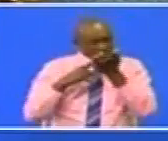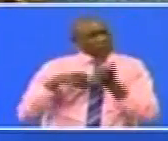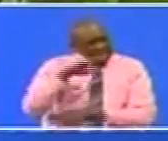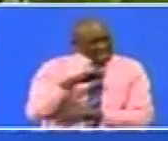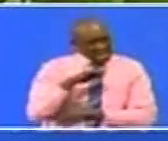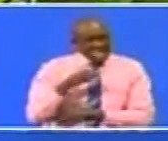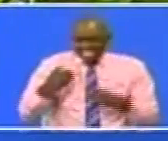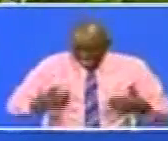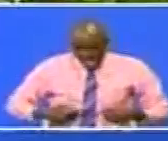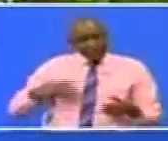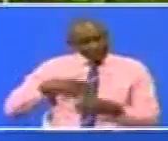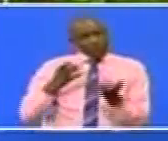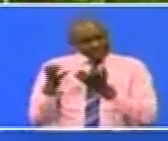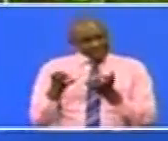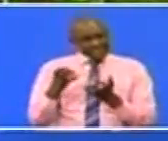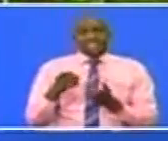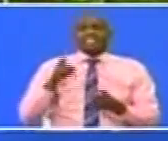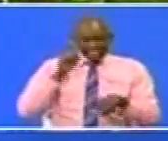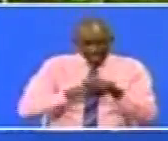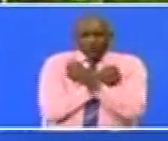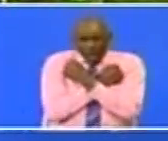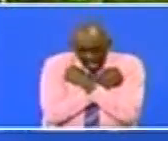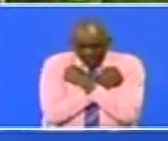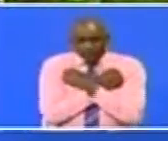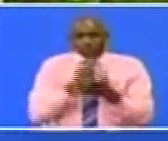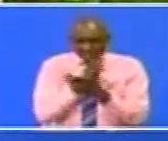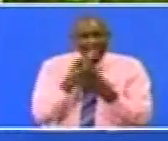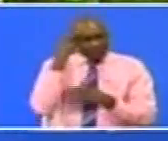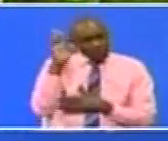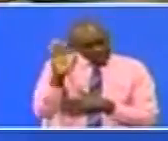the young entrepreneurs believe loving what you do and sharing a vision are